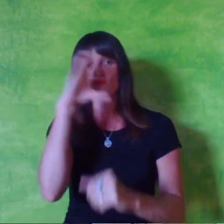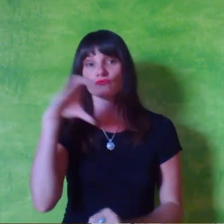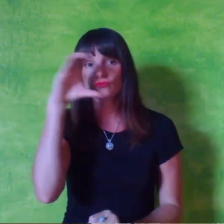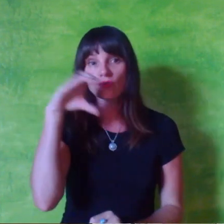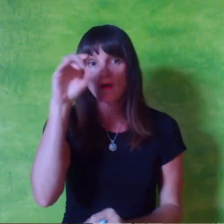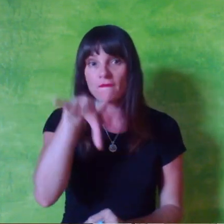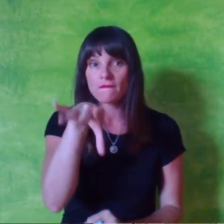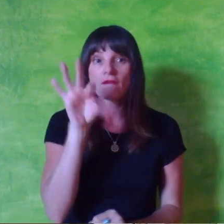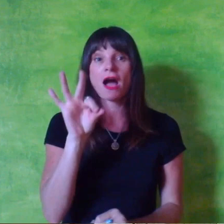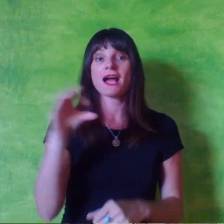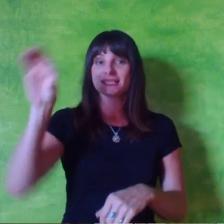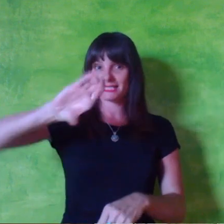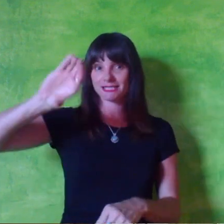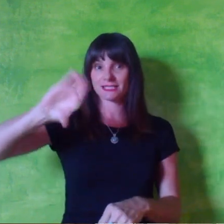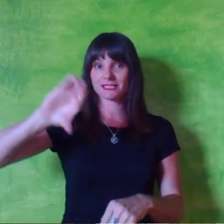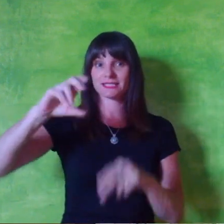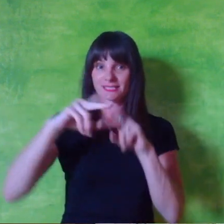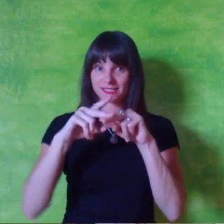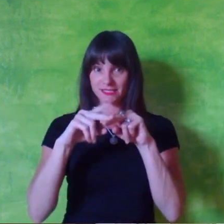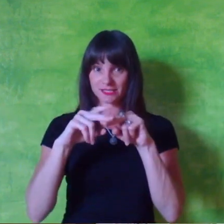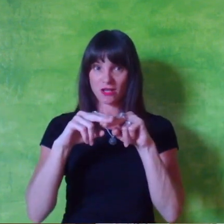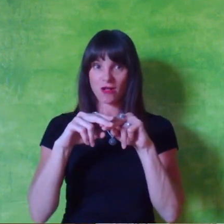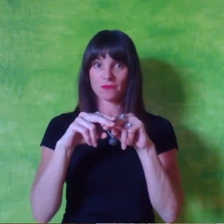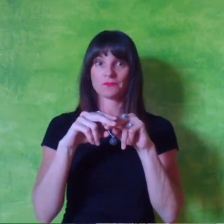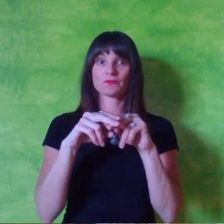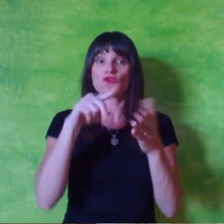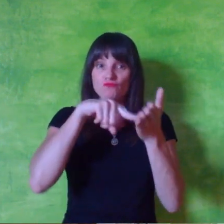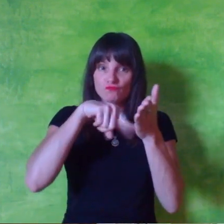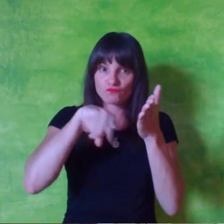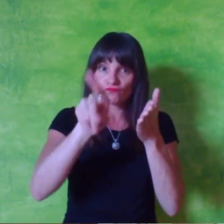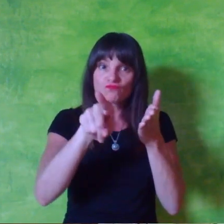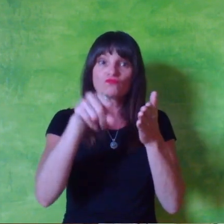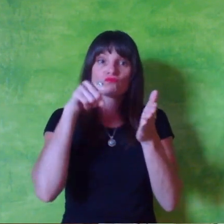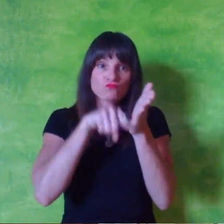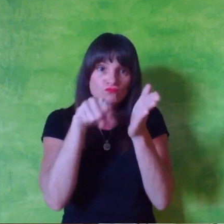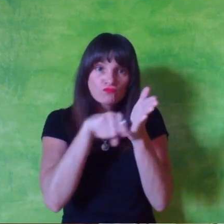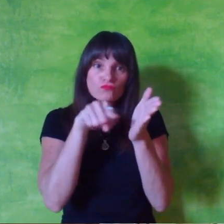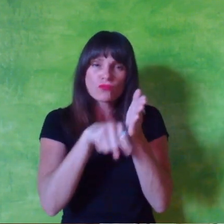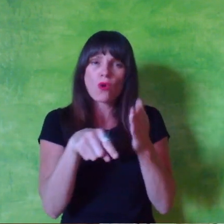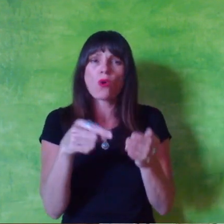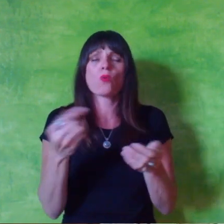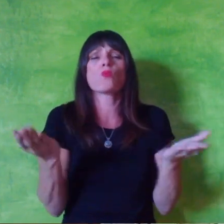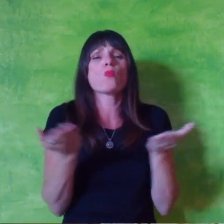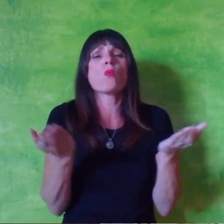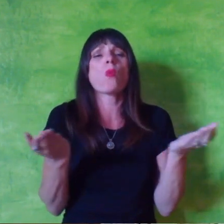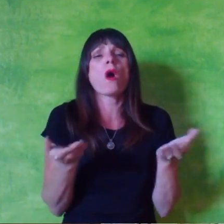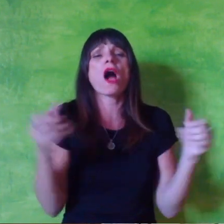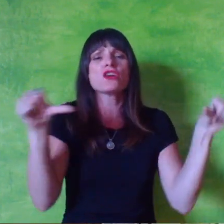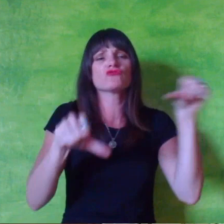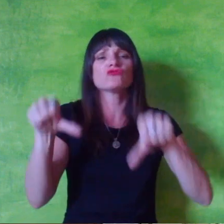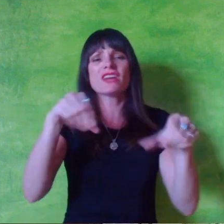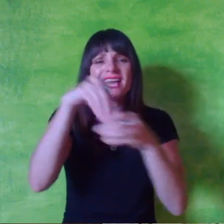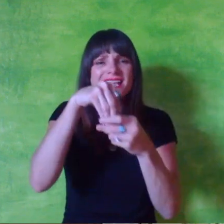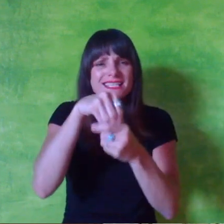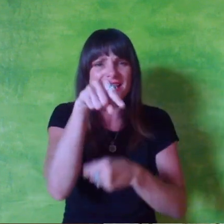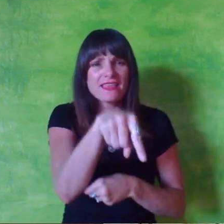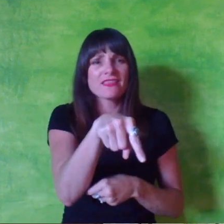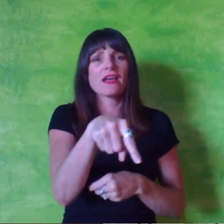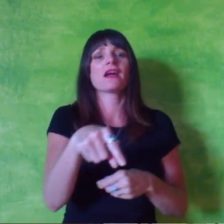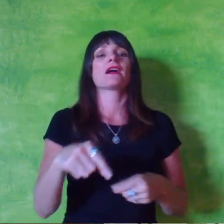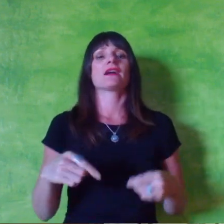European style, Louisiana style, I guess that's cayenne, and Texas. But I like a sweet